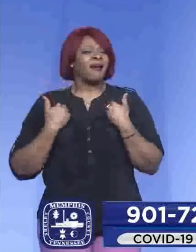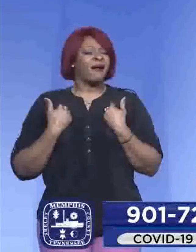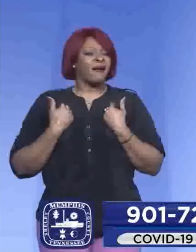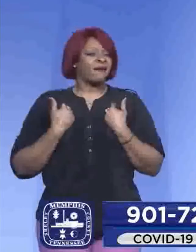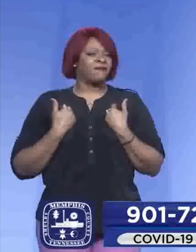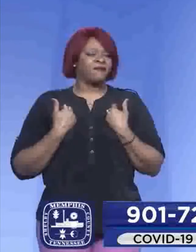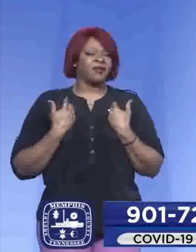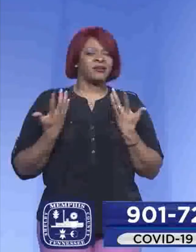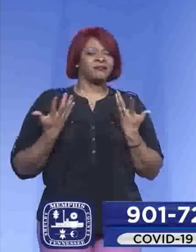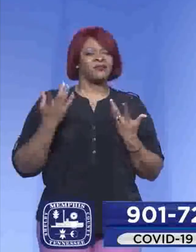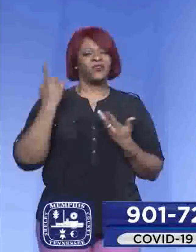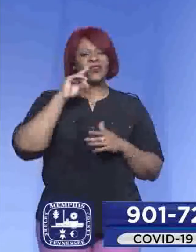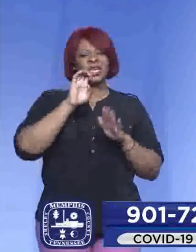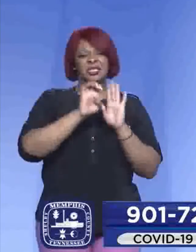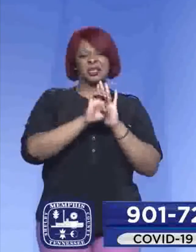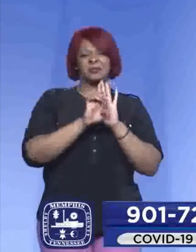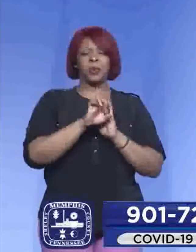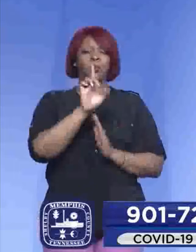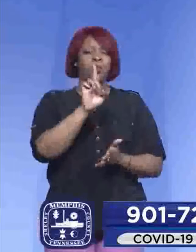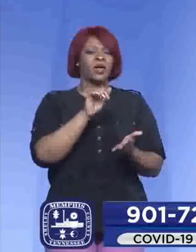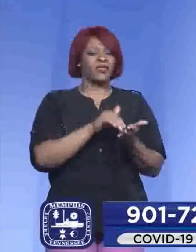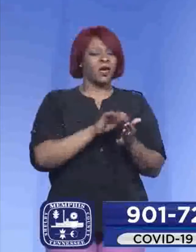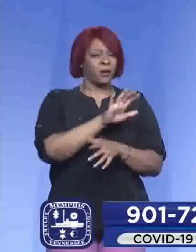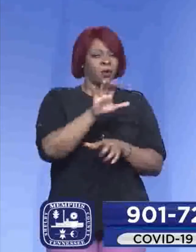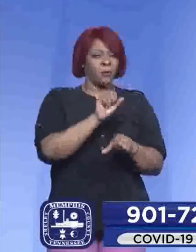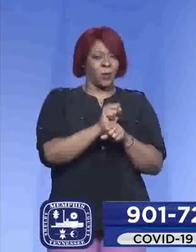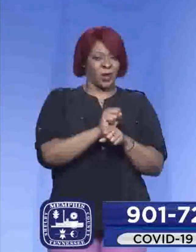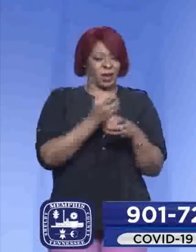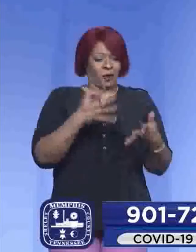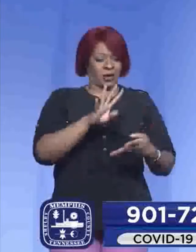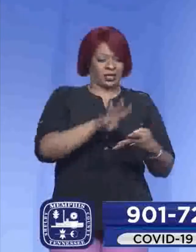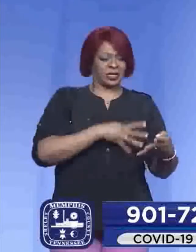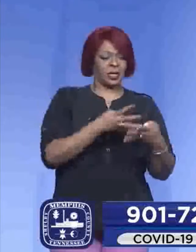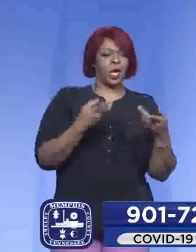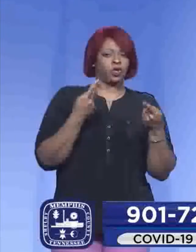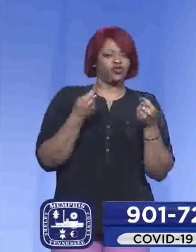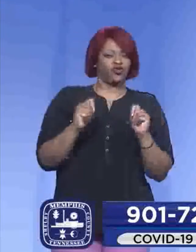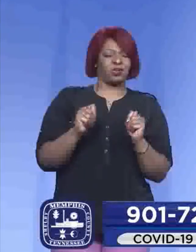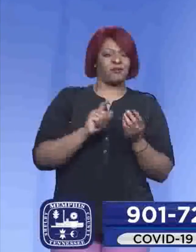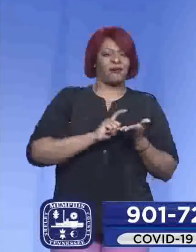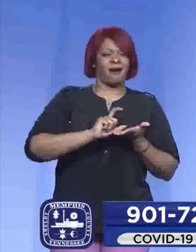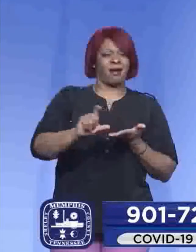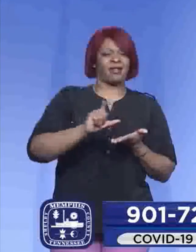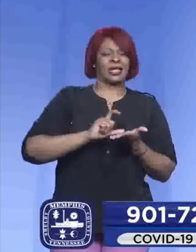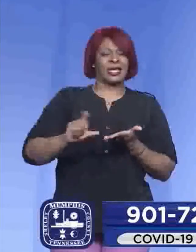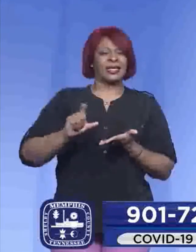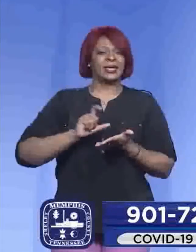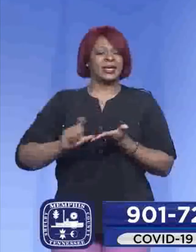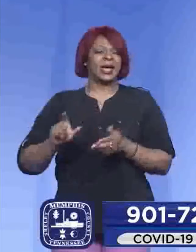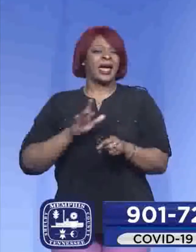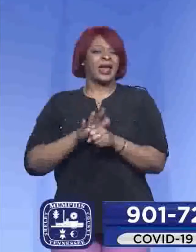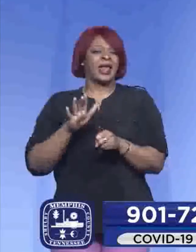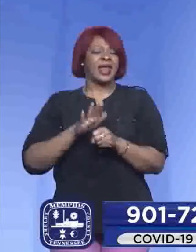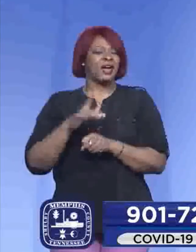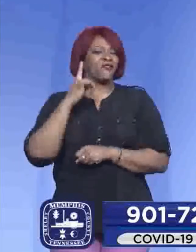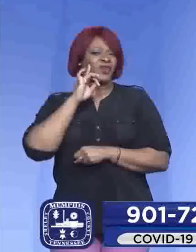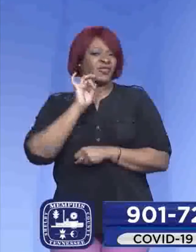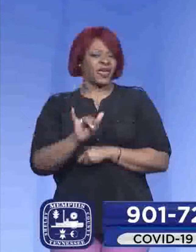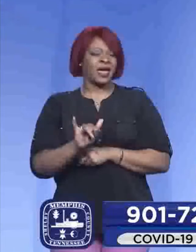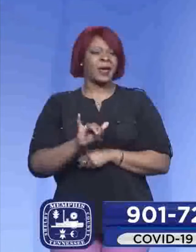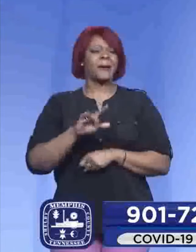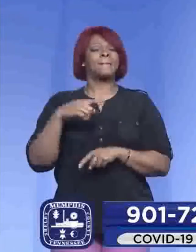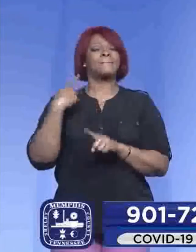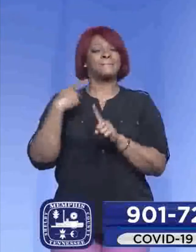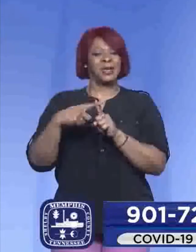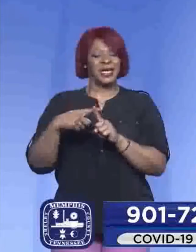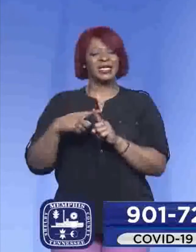just give a rough example, if I have 1,000 appointments, I will try to allocate just enough doses to cover that plus what the